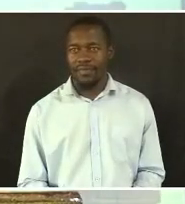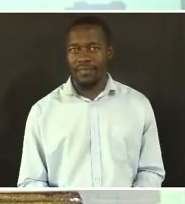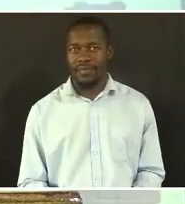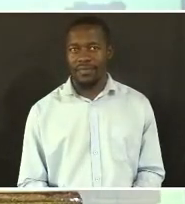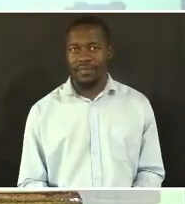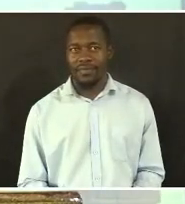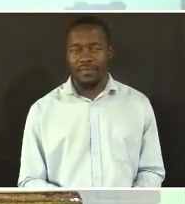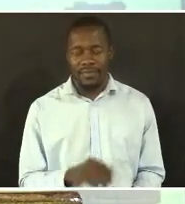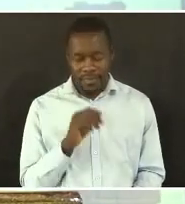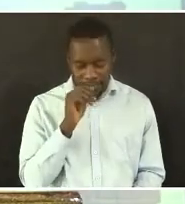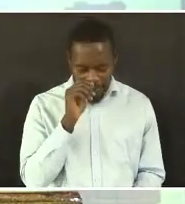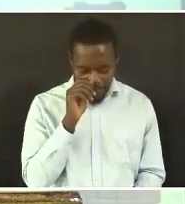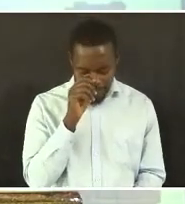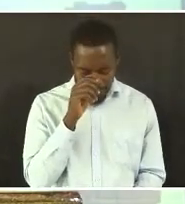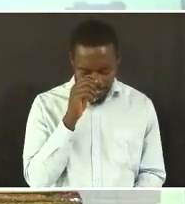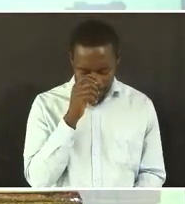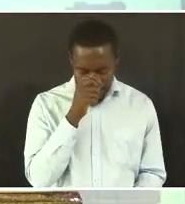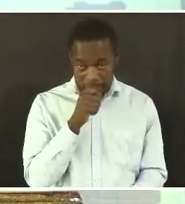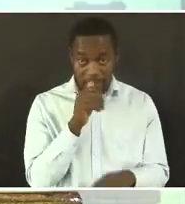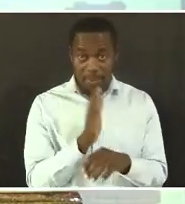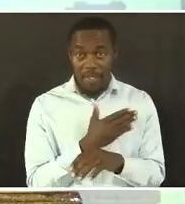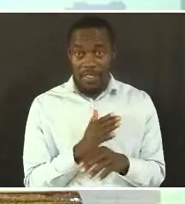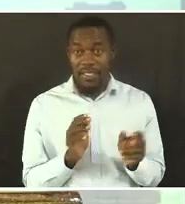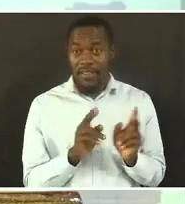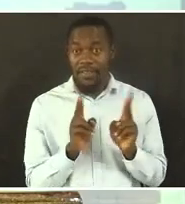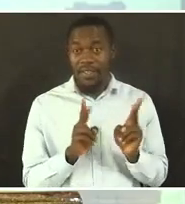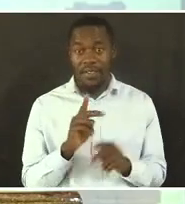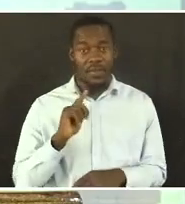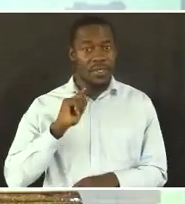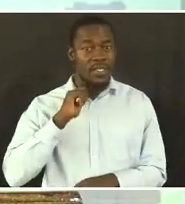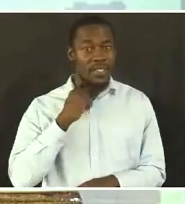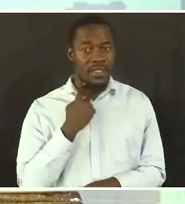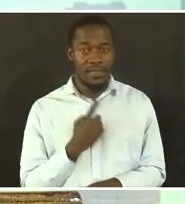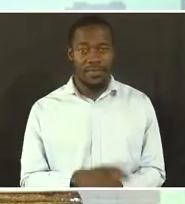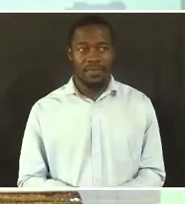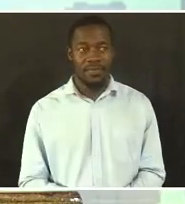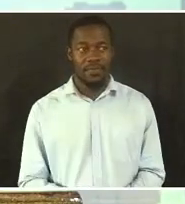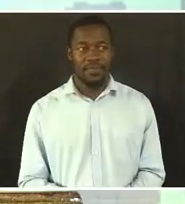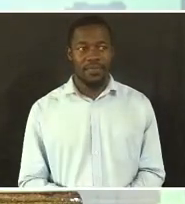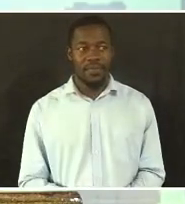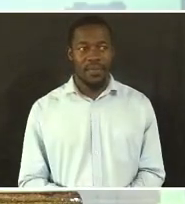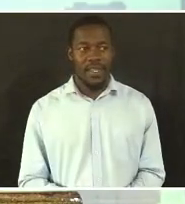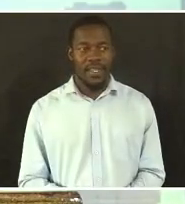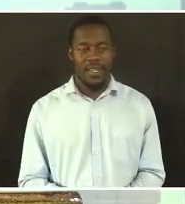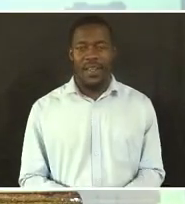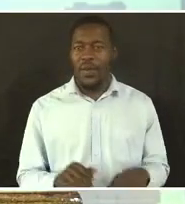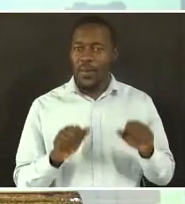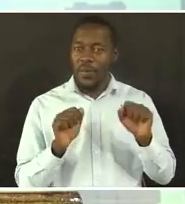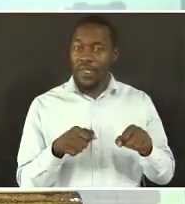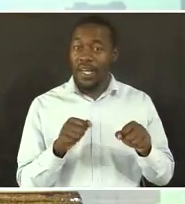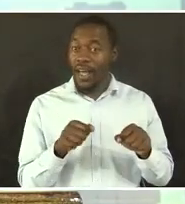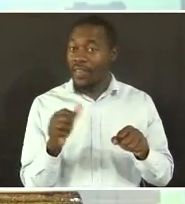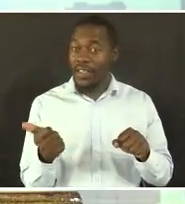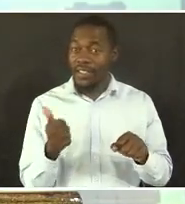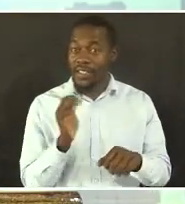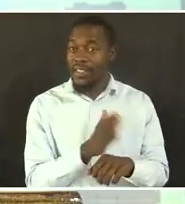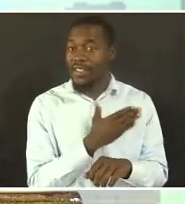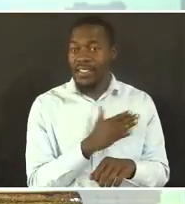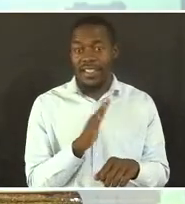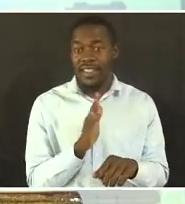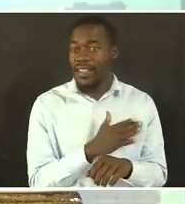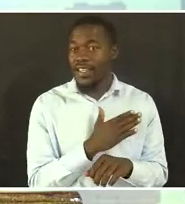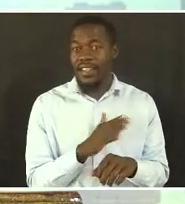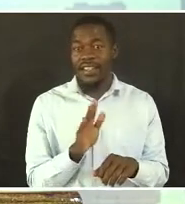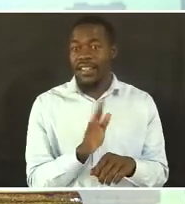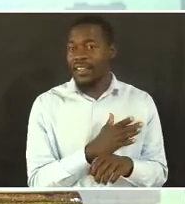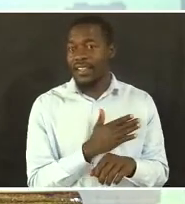those who are musical are interesting. Somebody can even be singing something that is so off, but because he has a unique voice,